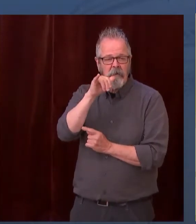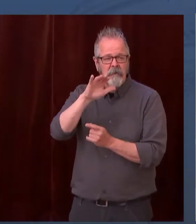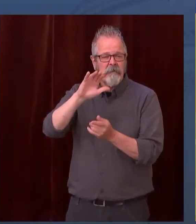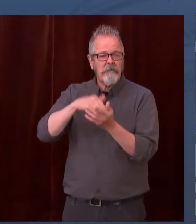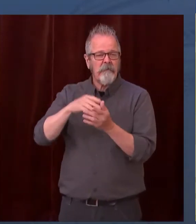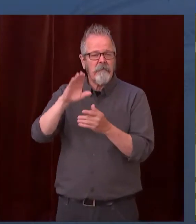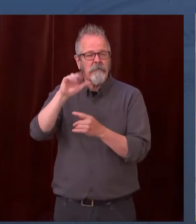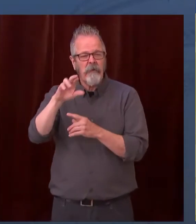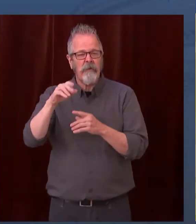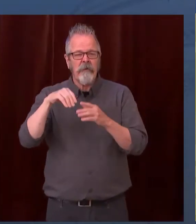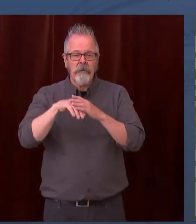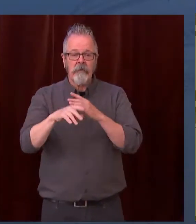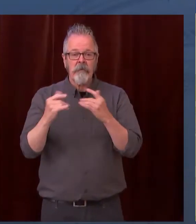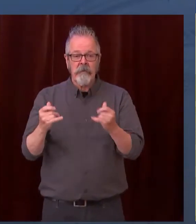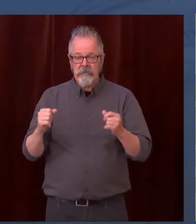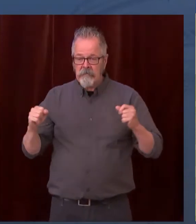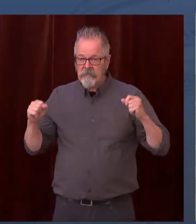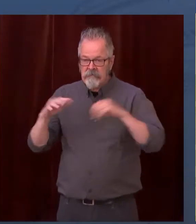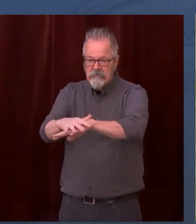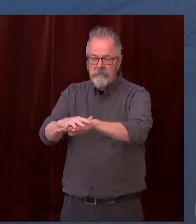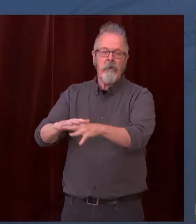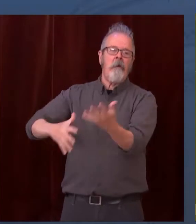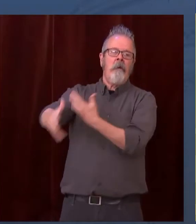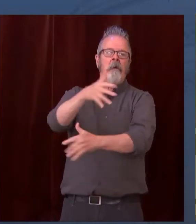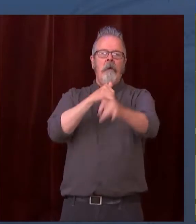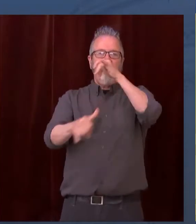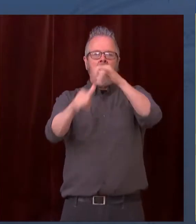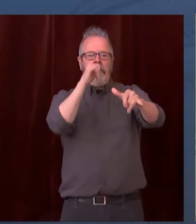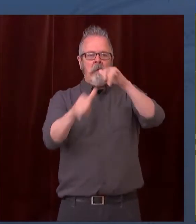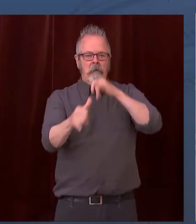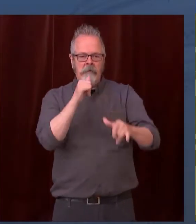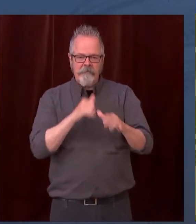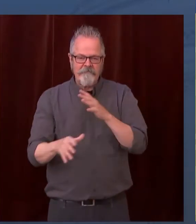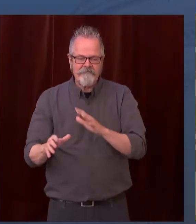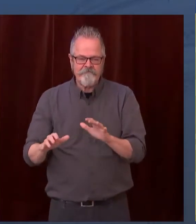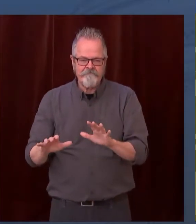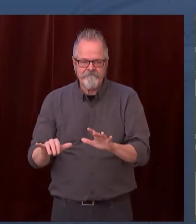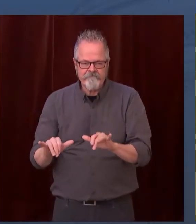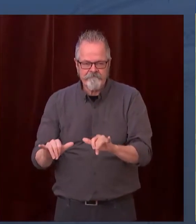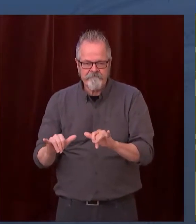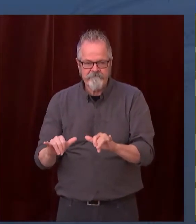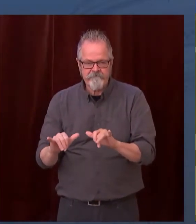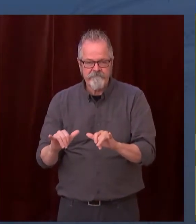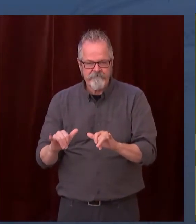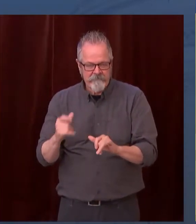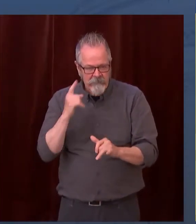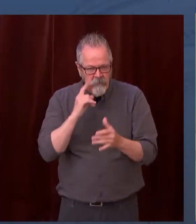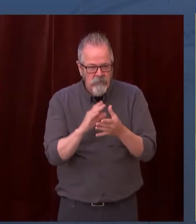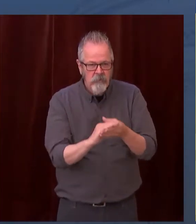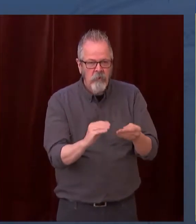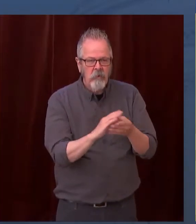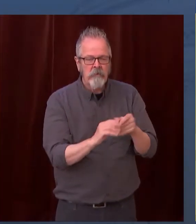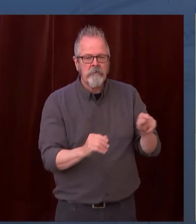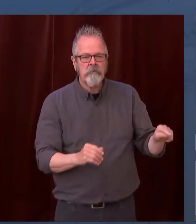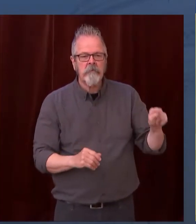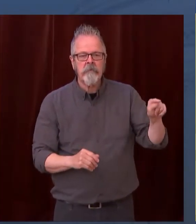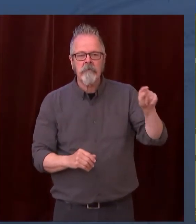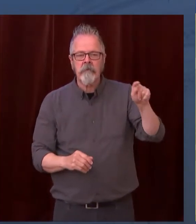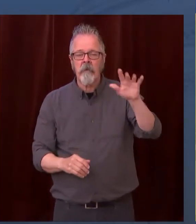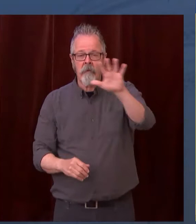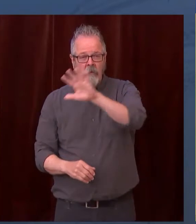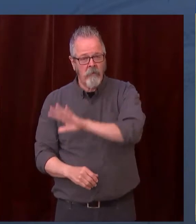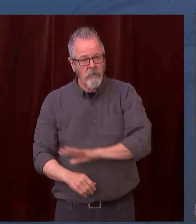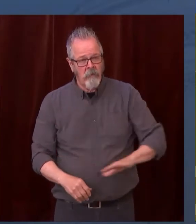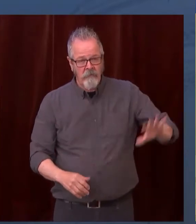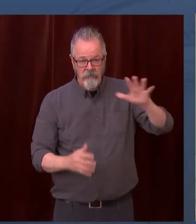removing bar service from the list of permitted activities in those counties that are in phase 3. Bars are still permitted to be open